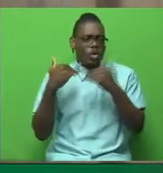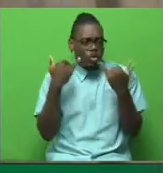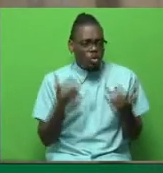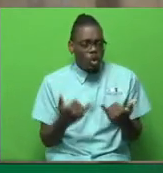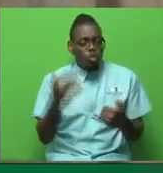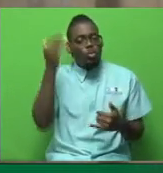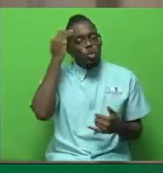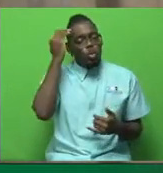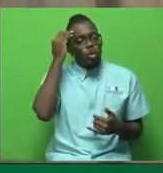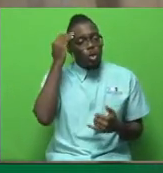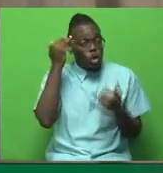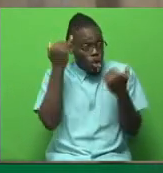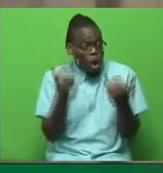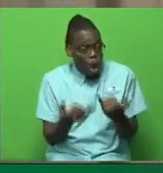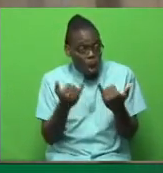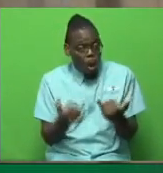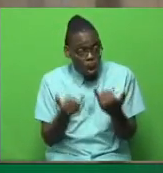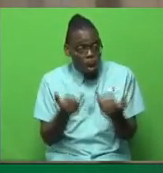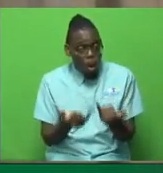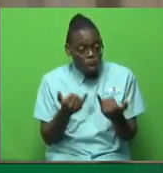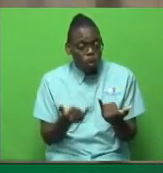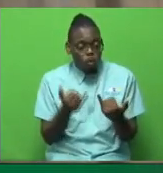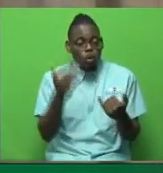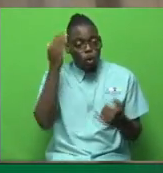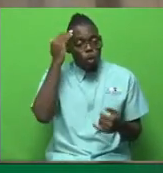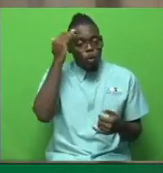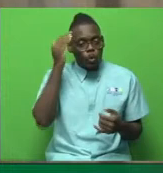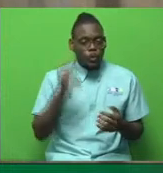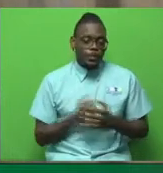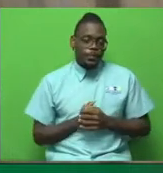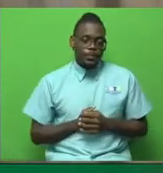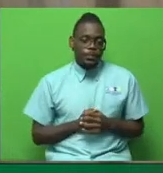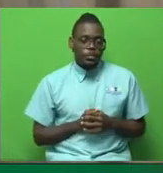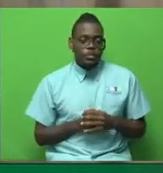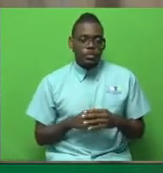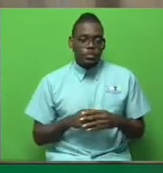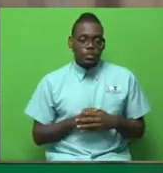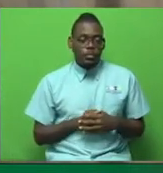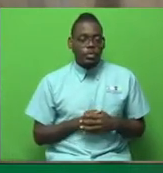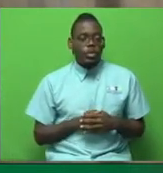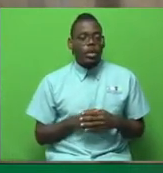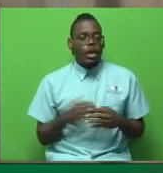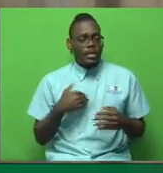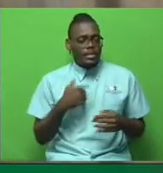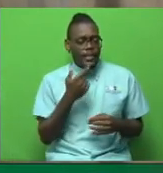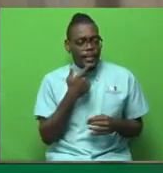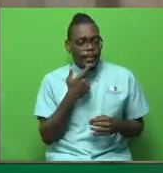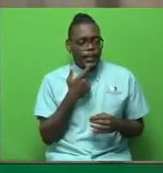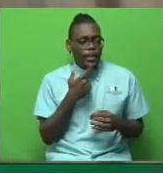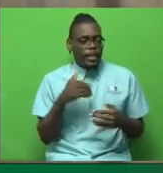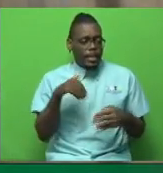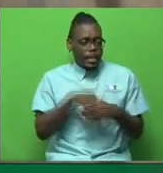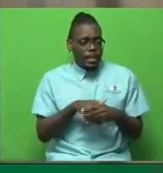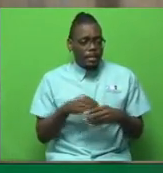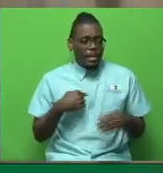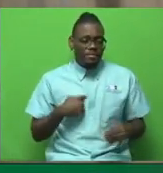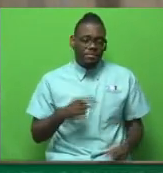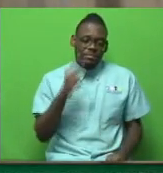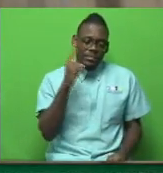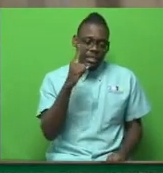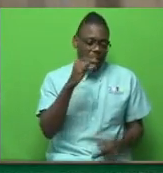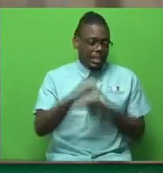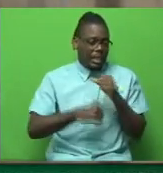no that we've all that these students I am in my first year as a member of Parliament